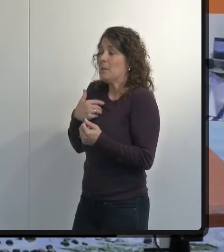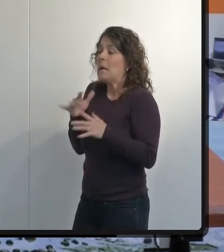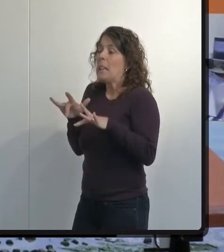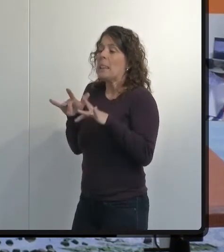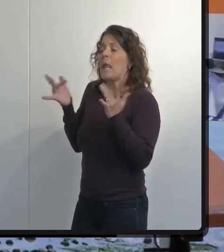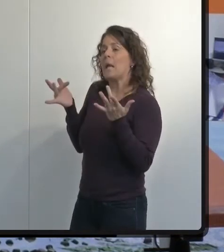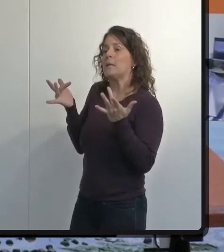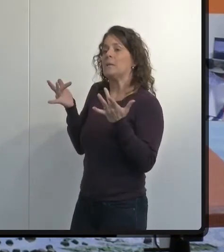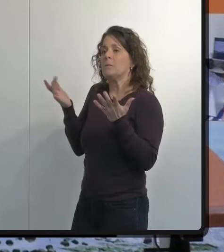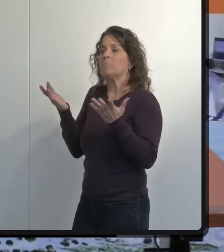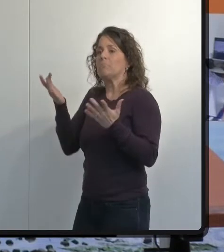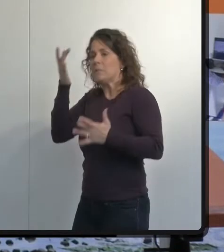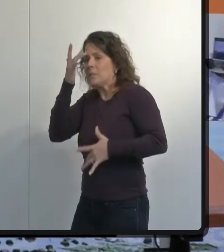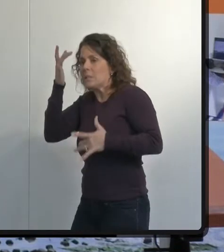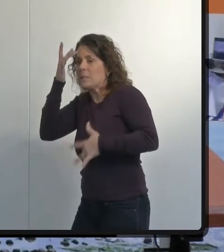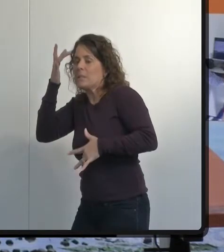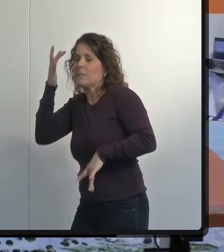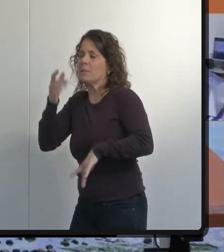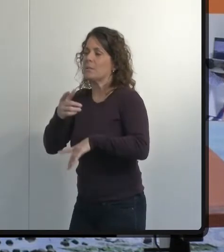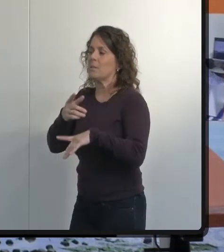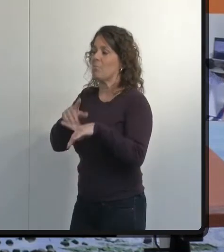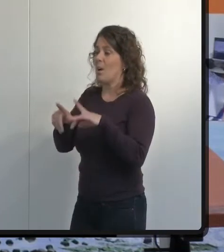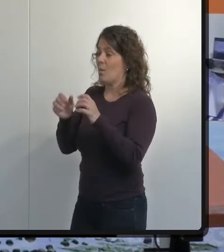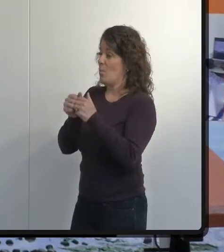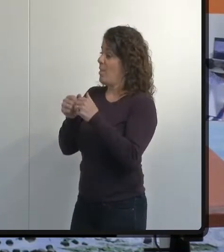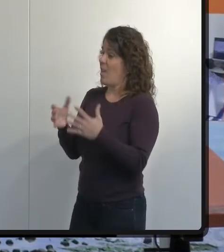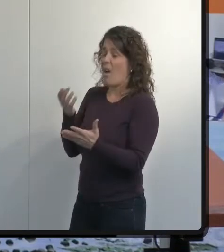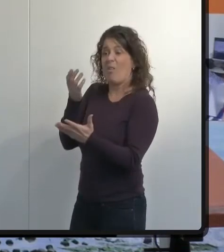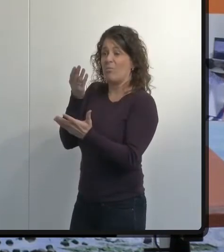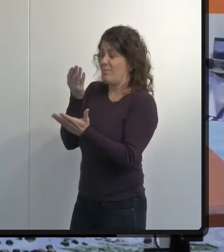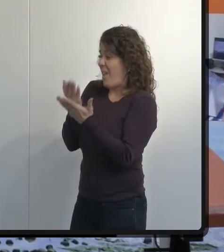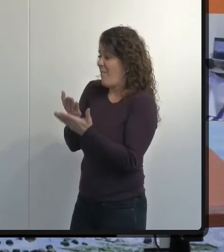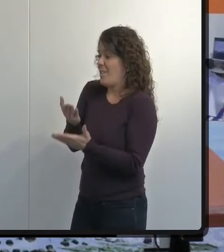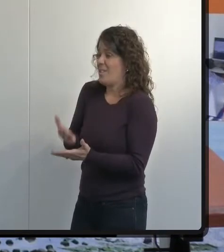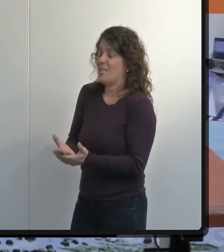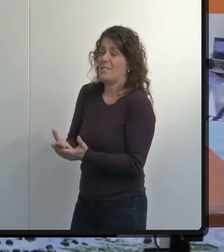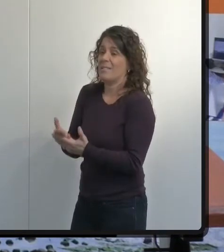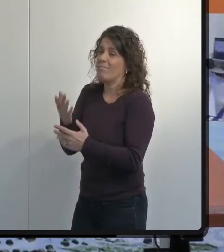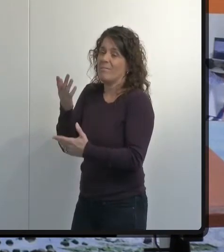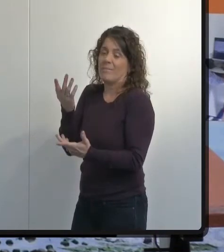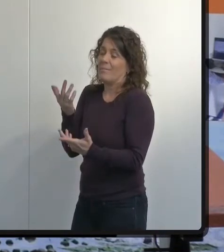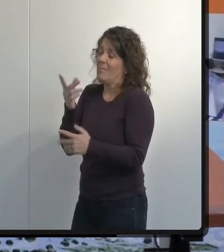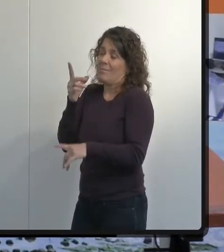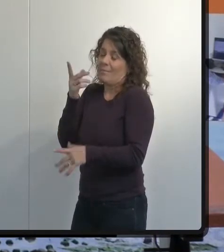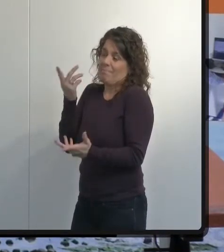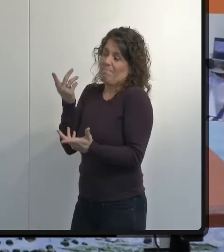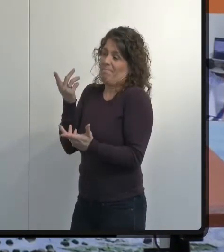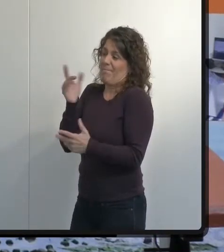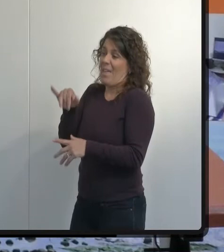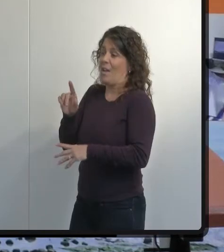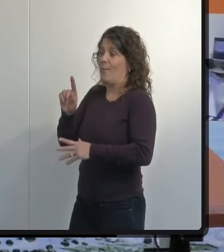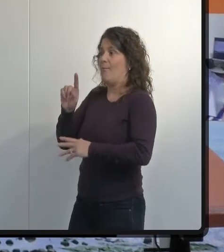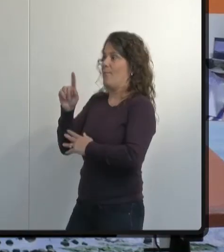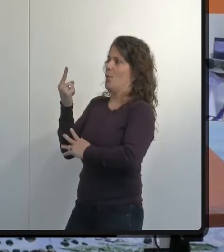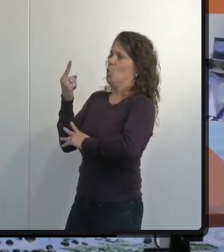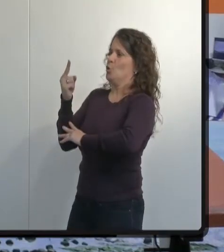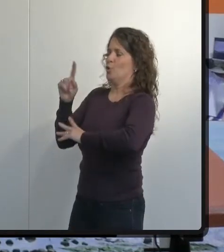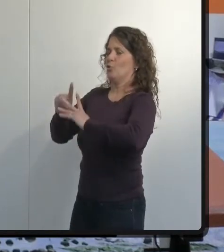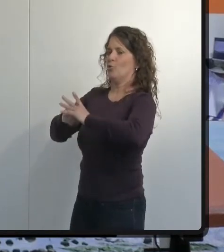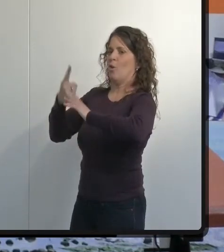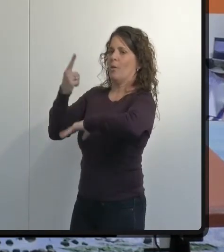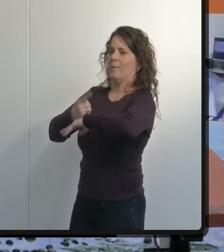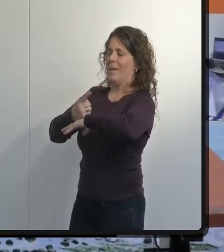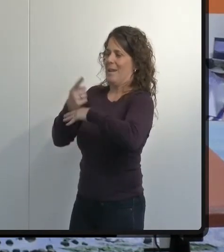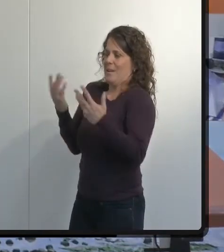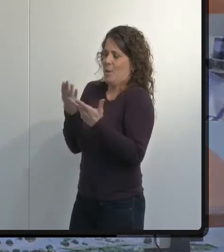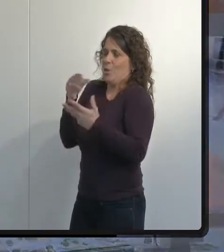but without evidence, I'm uncertain about the firm start date of when that may have been present in our